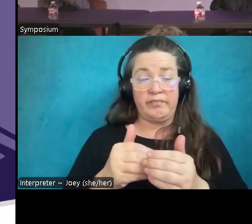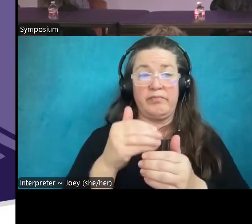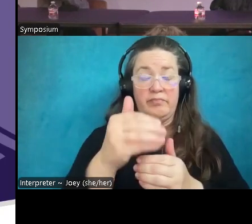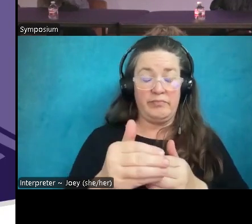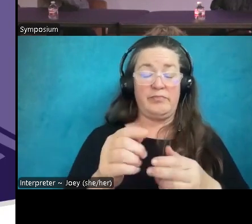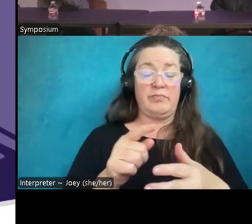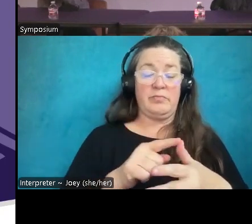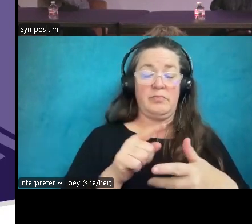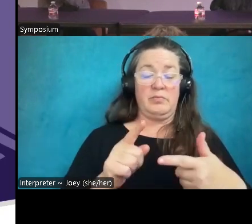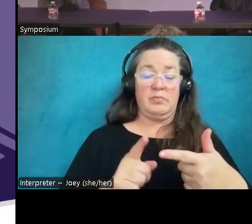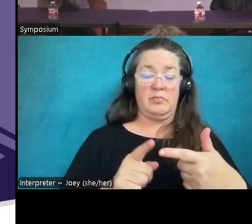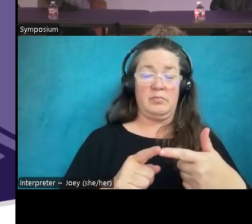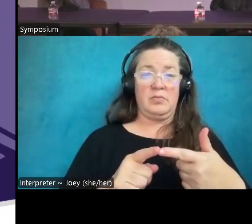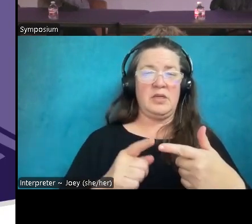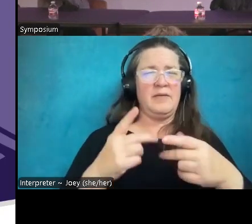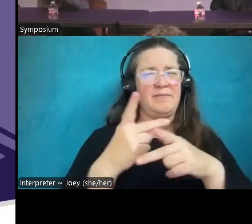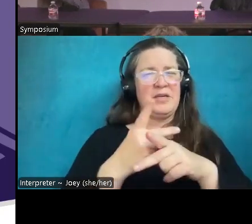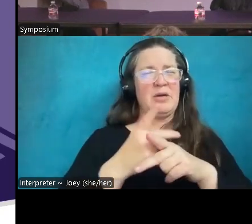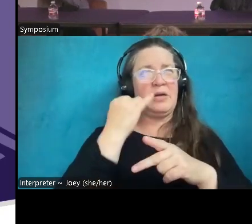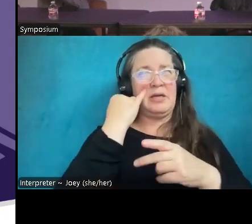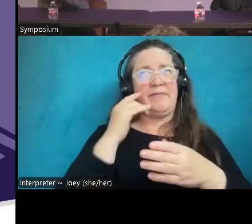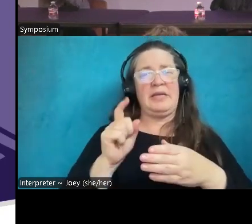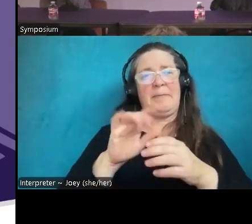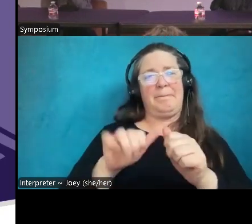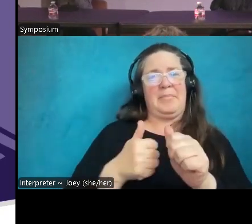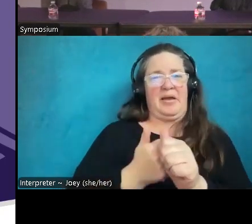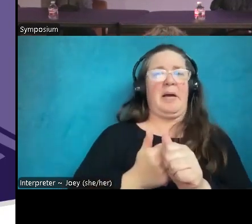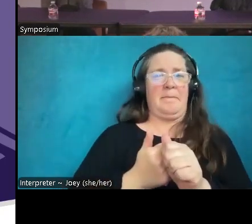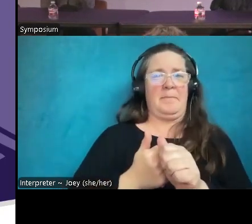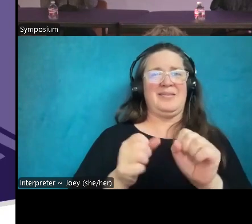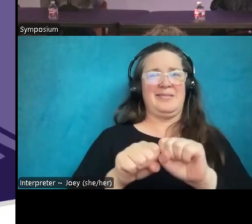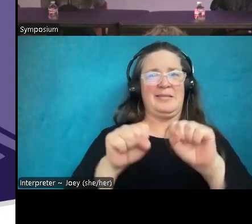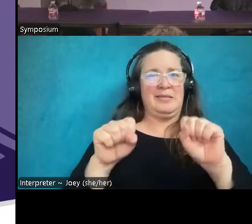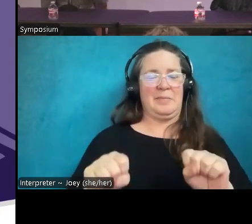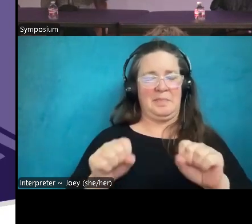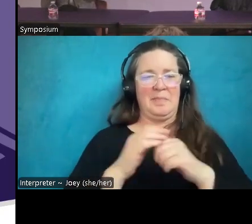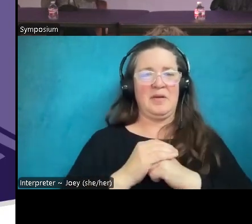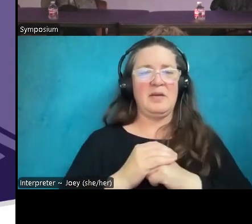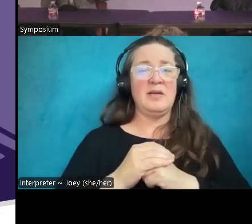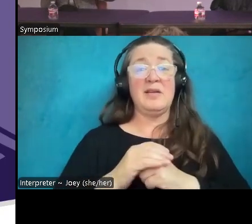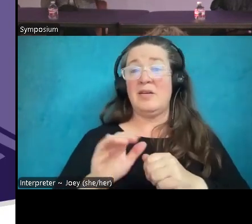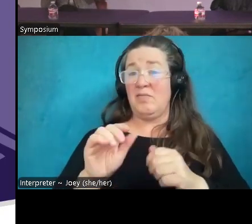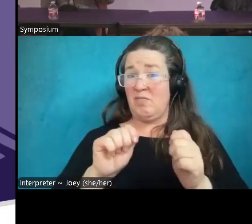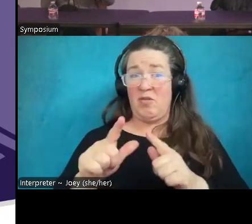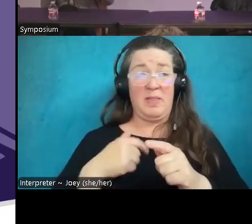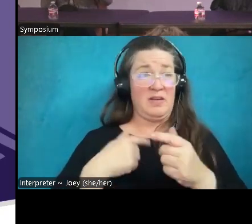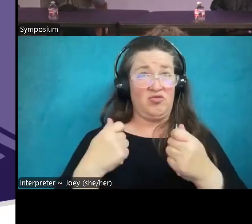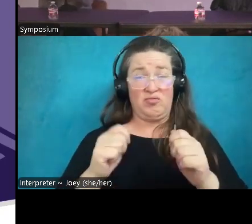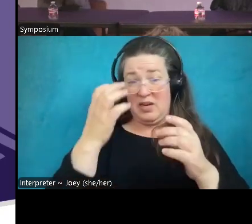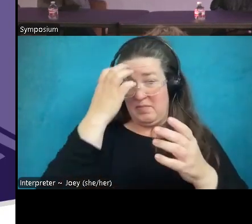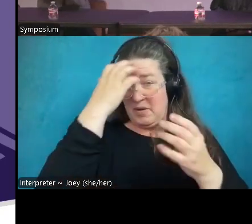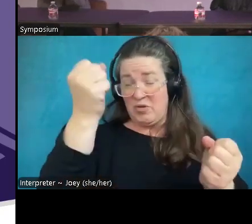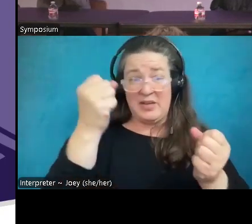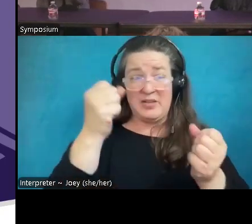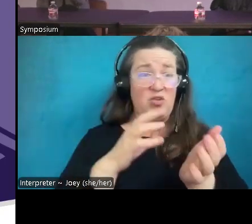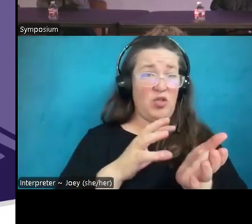just need backup systems? Meaning, do I need a way to compensate? So is it all going to be just trying to memorize and learn things? Or